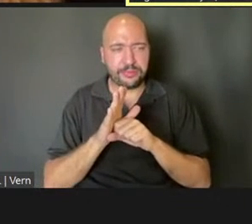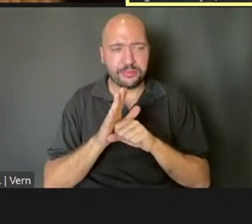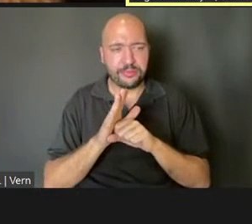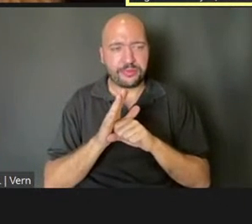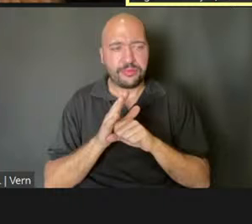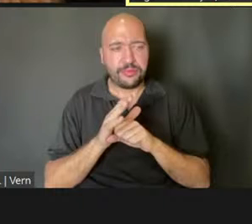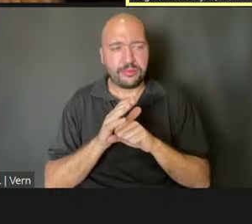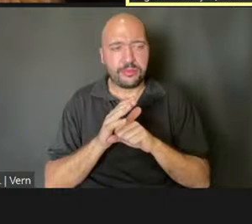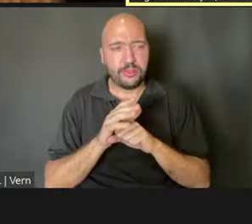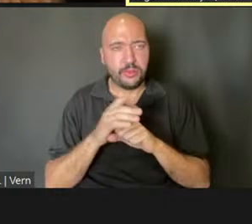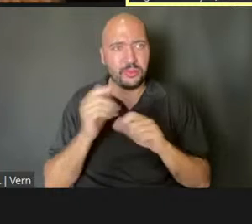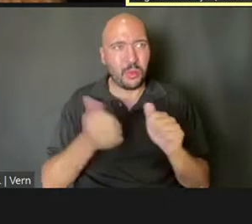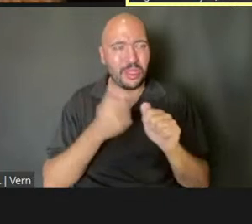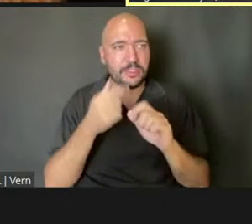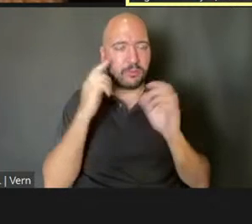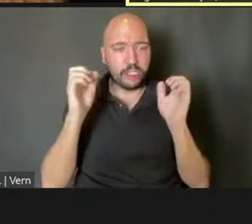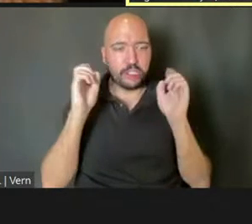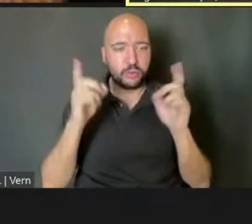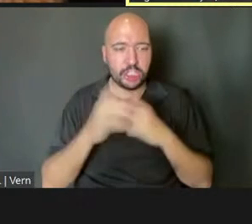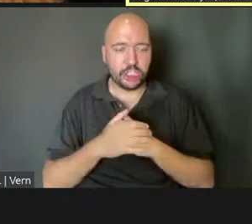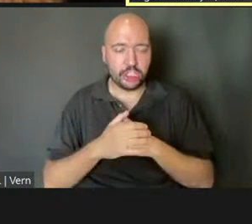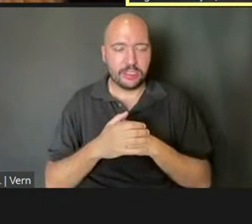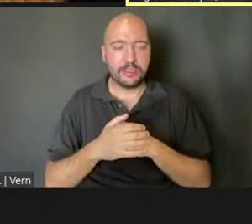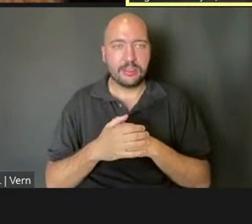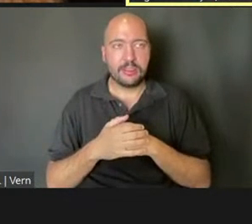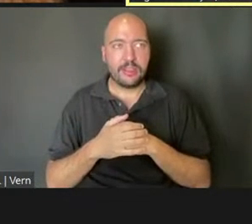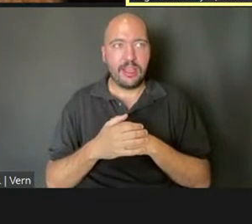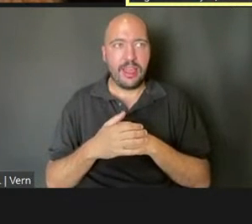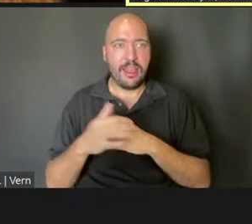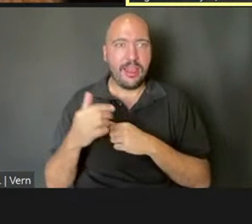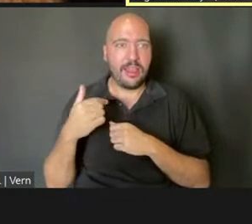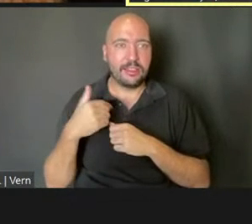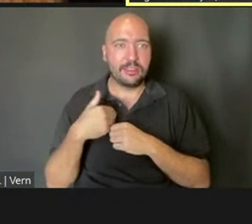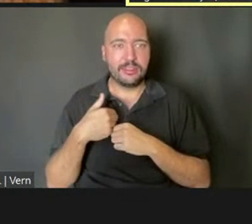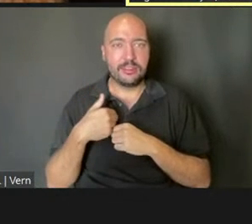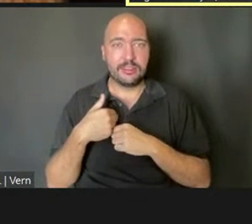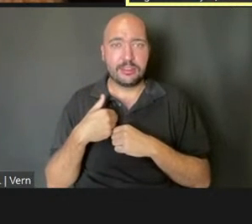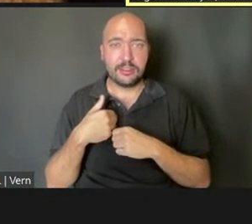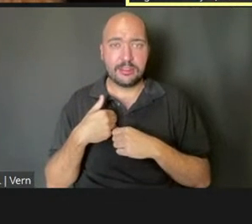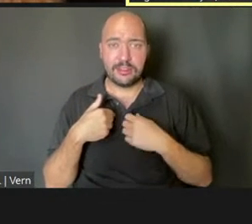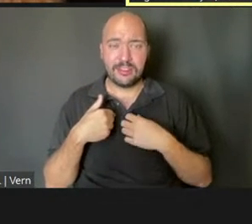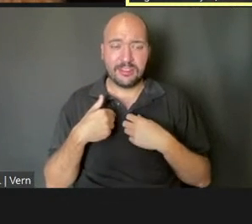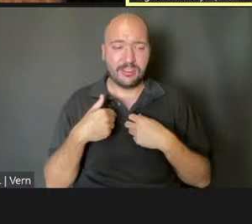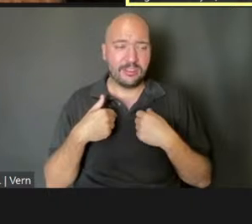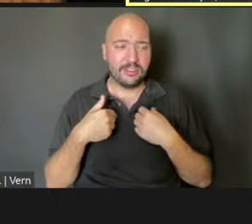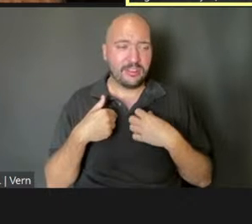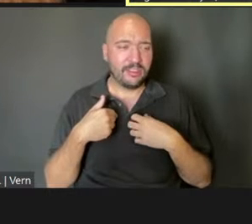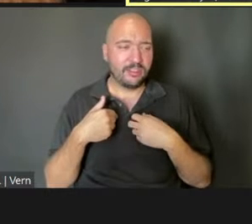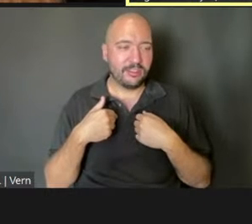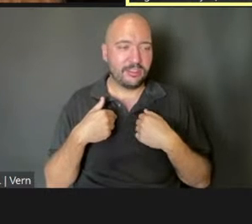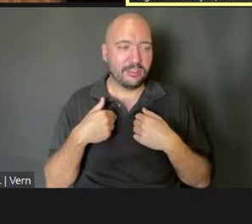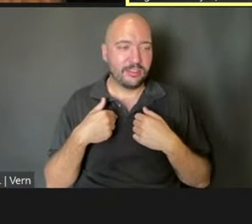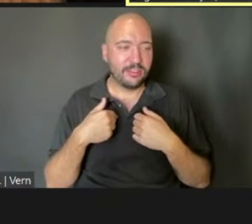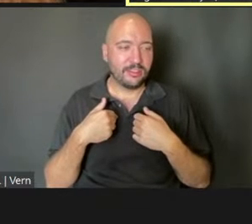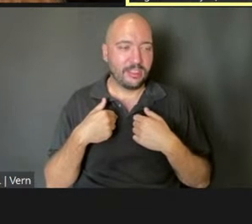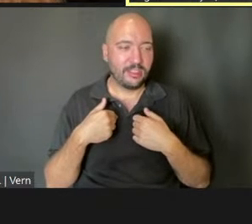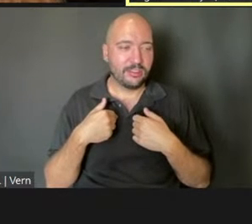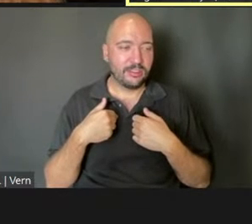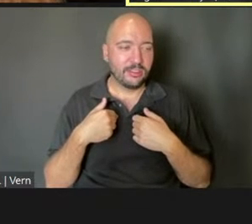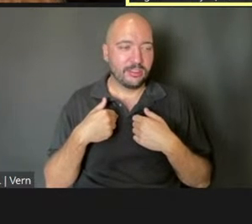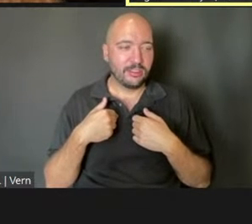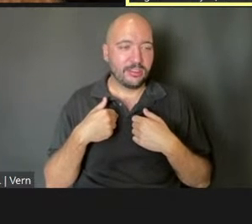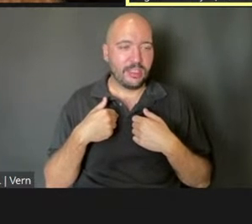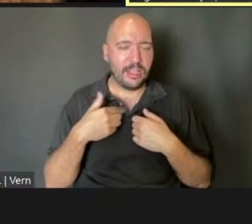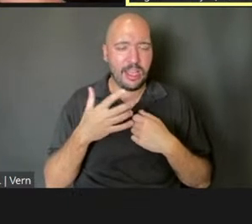the quest for education, I kind of drawn to think that